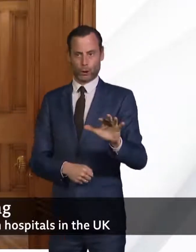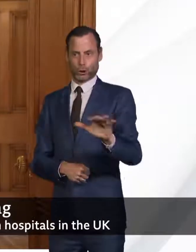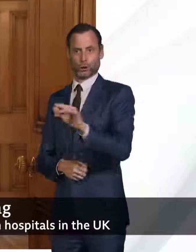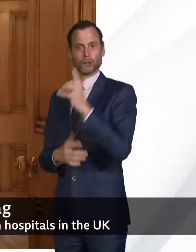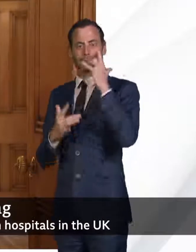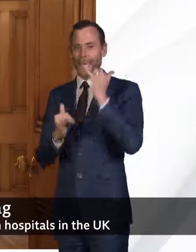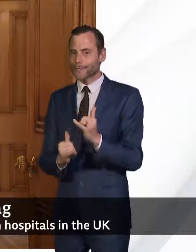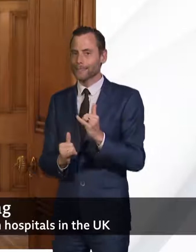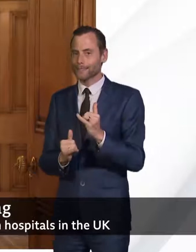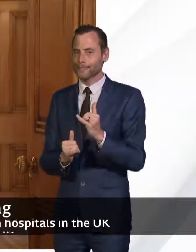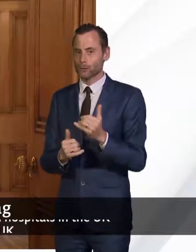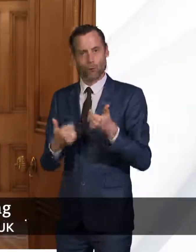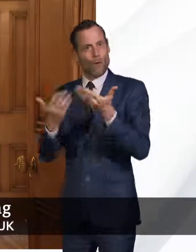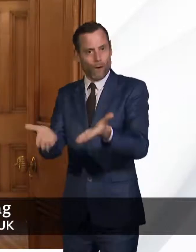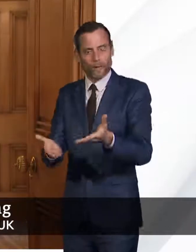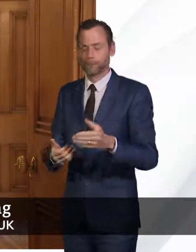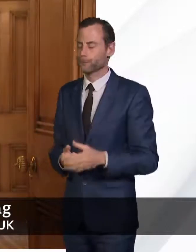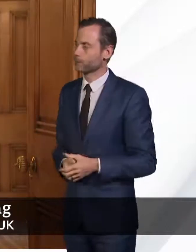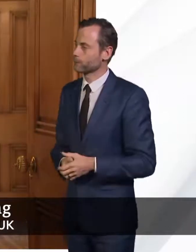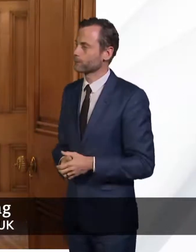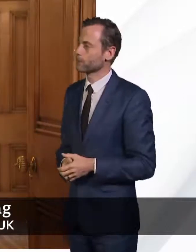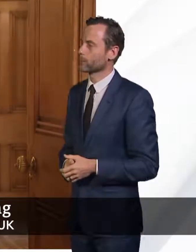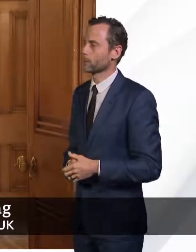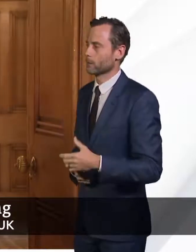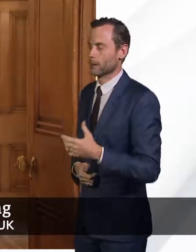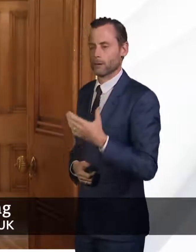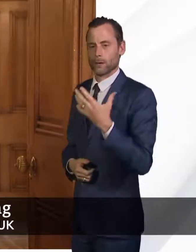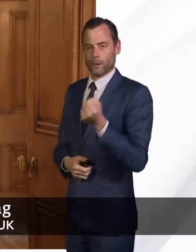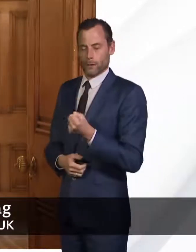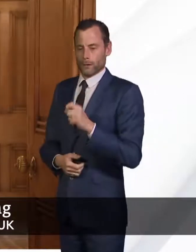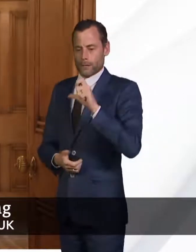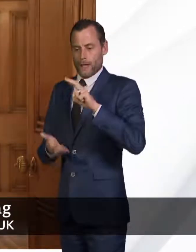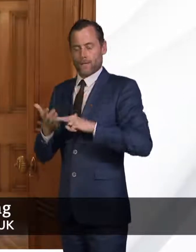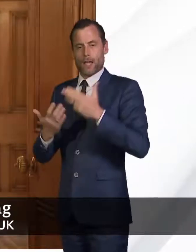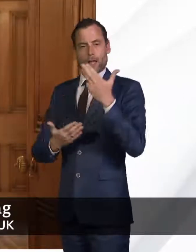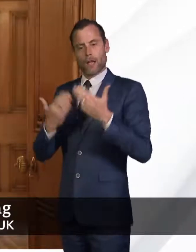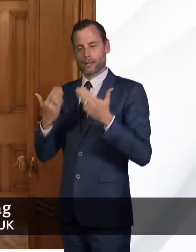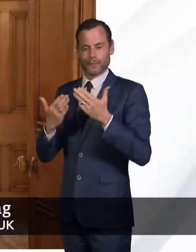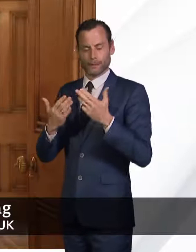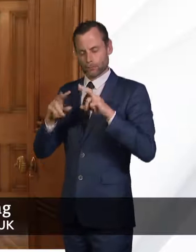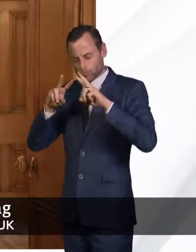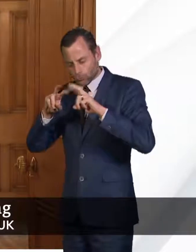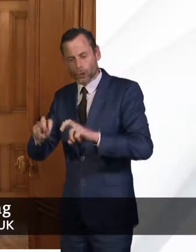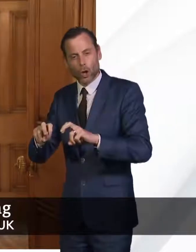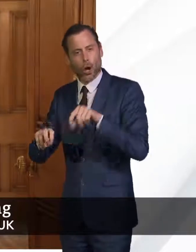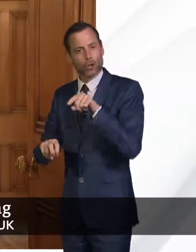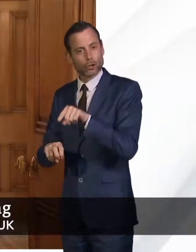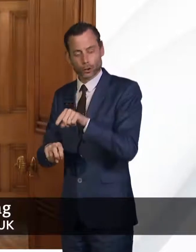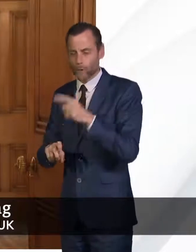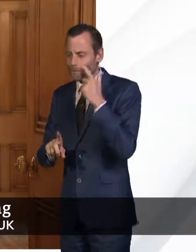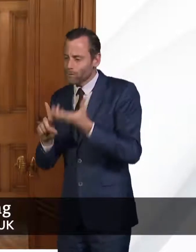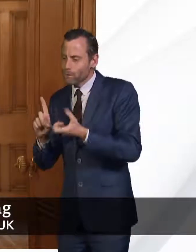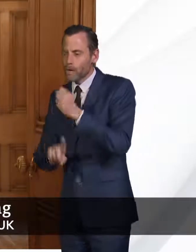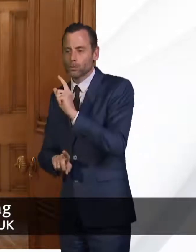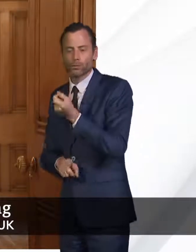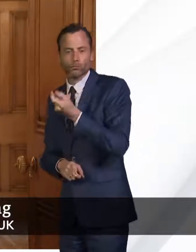Next, I want to update you on our COVID-19 therapeutics work. This is research to understand whether existing drugs